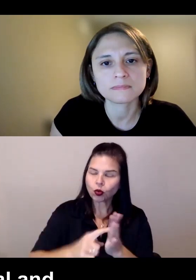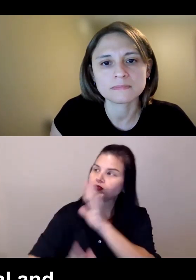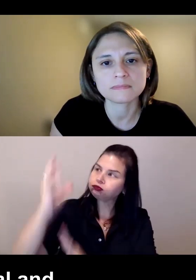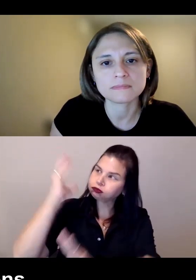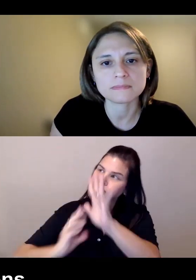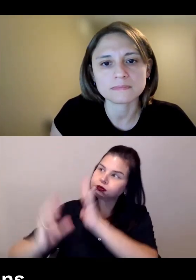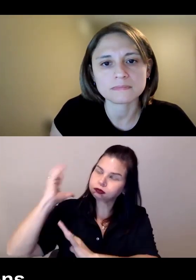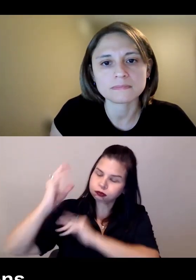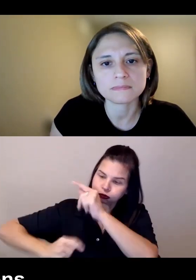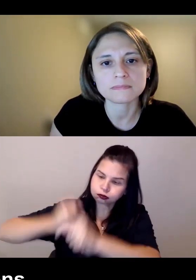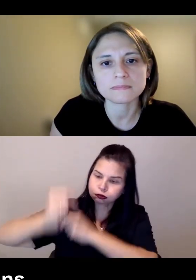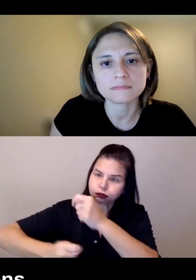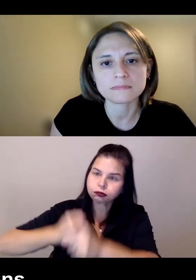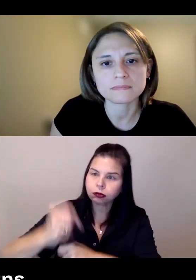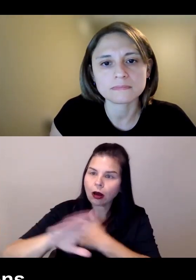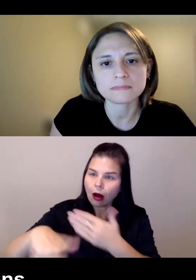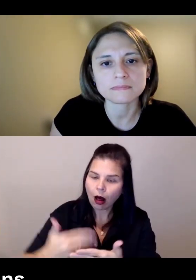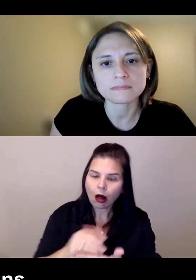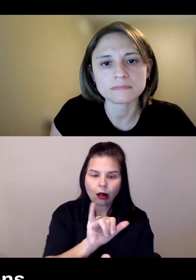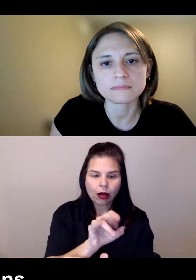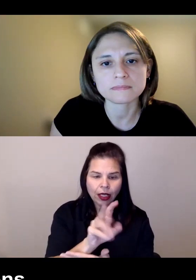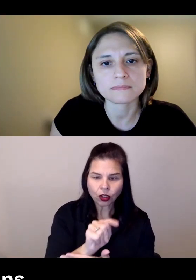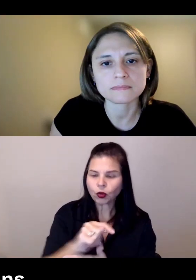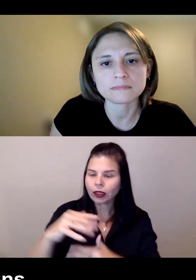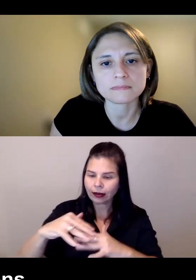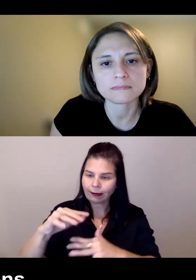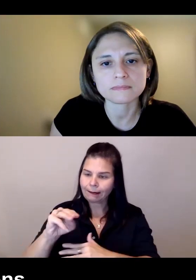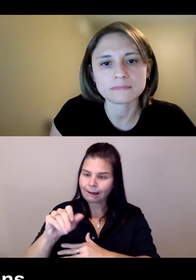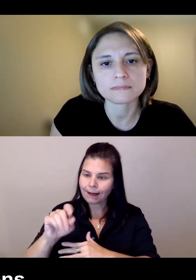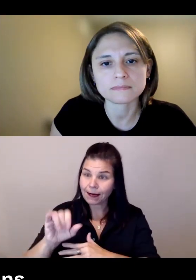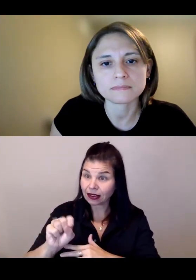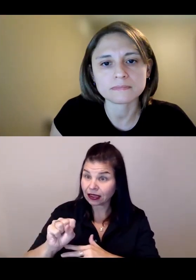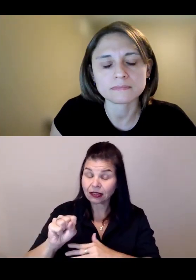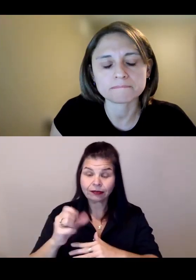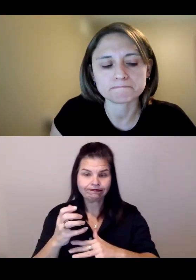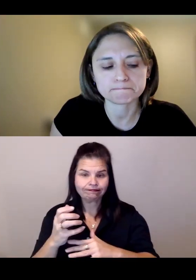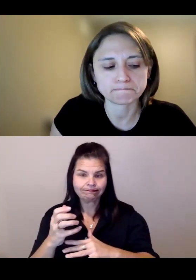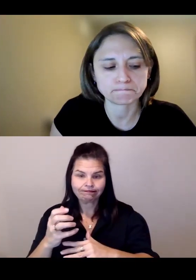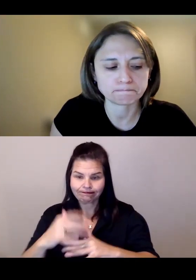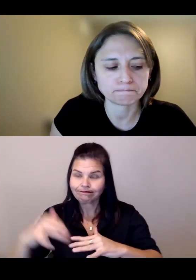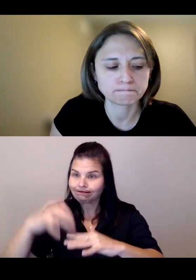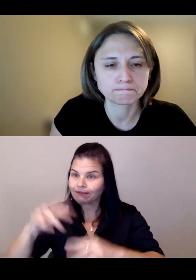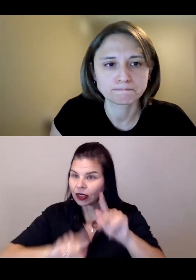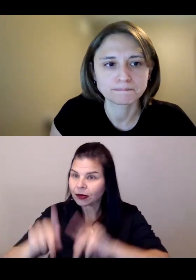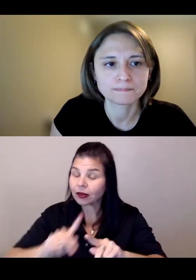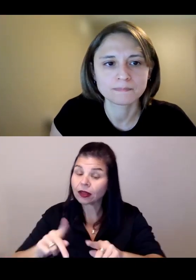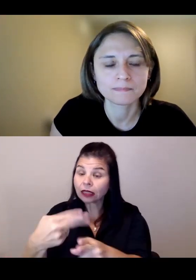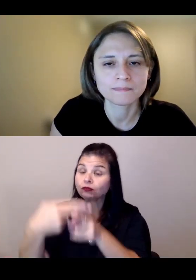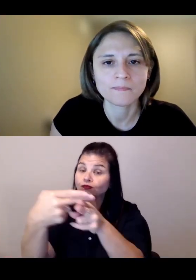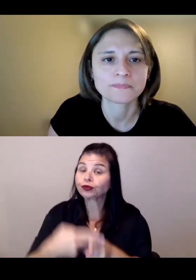territory of all the Inuit, Métis, and First Nations people that call this land home. Thank you.